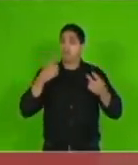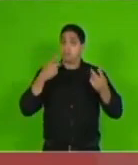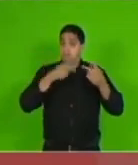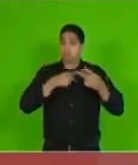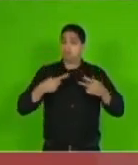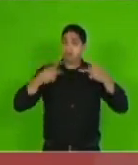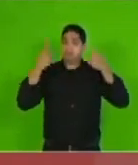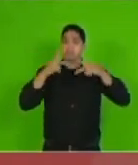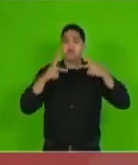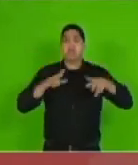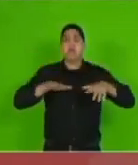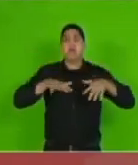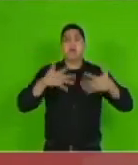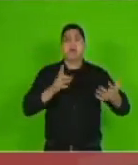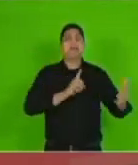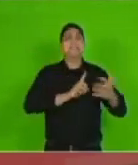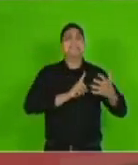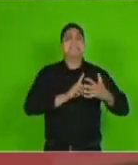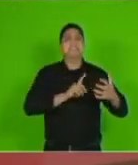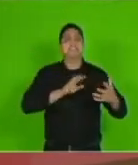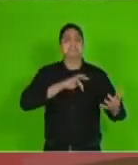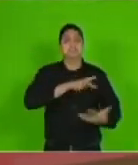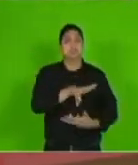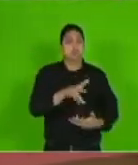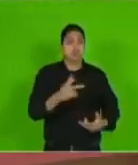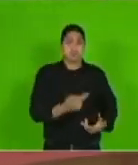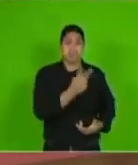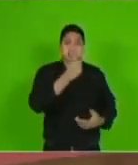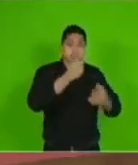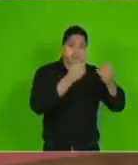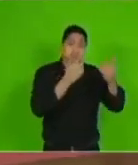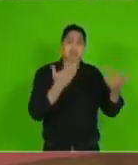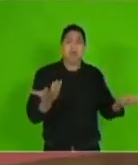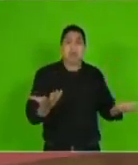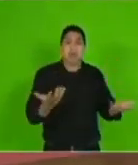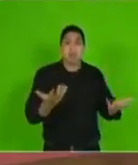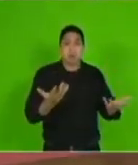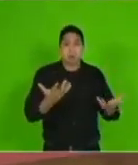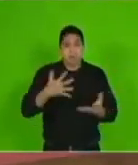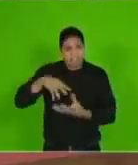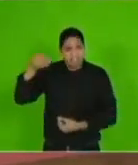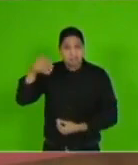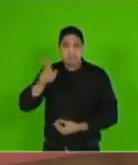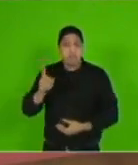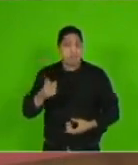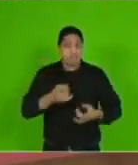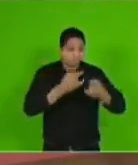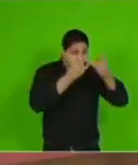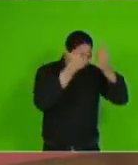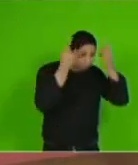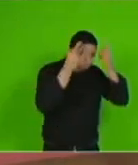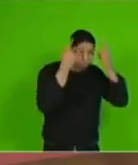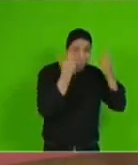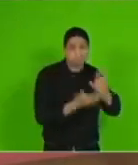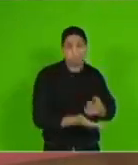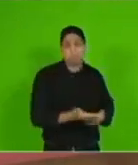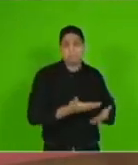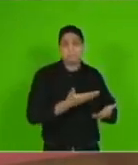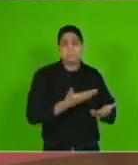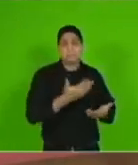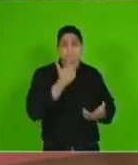And pastors tonight, they can preach about what is it that they're so worried and